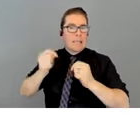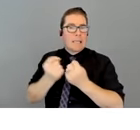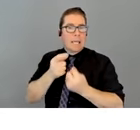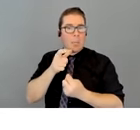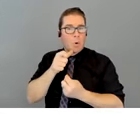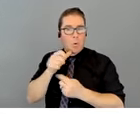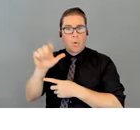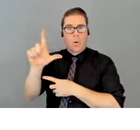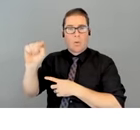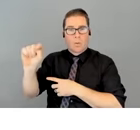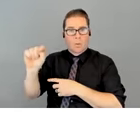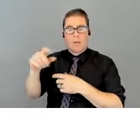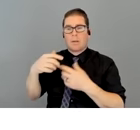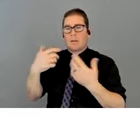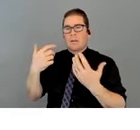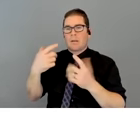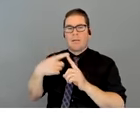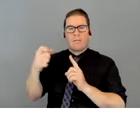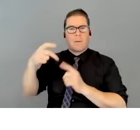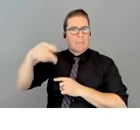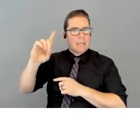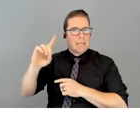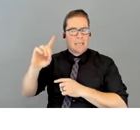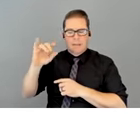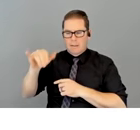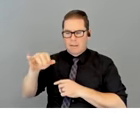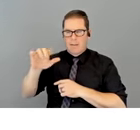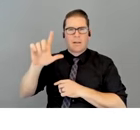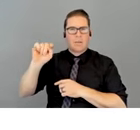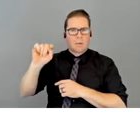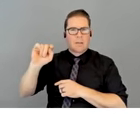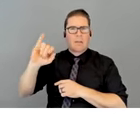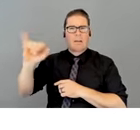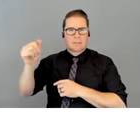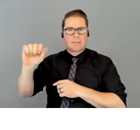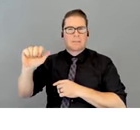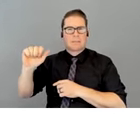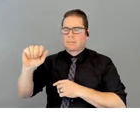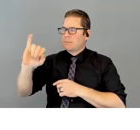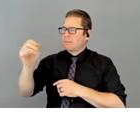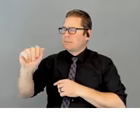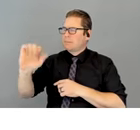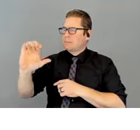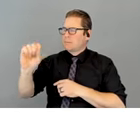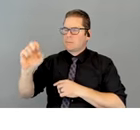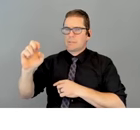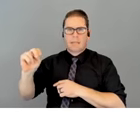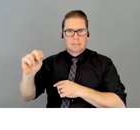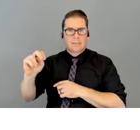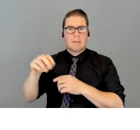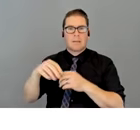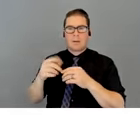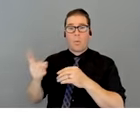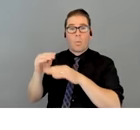Lieutenant from PD, Lieutenant Jackson, a counselor and the director for